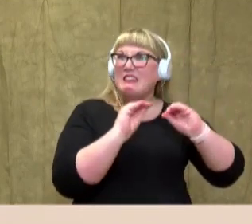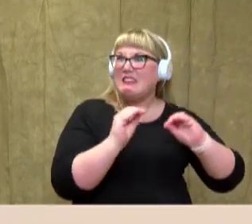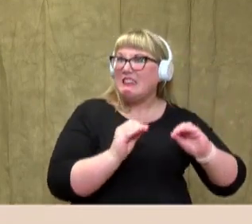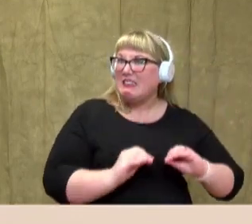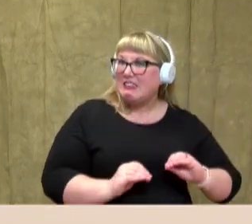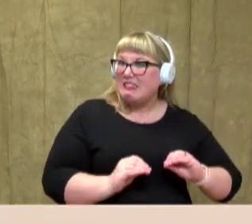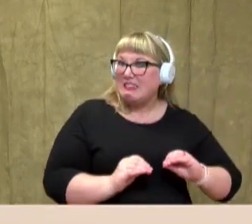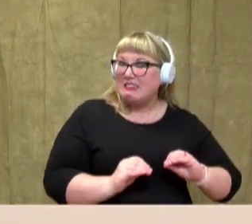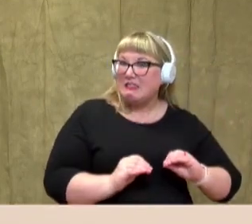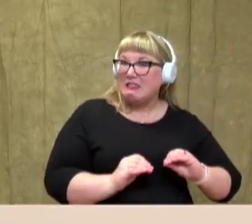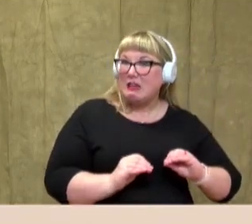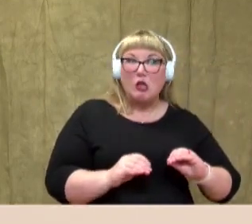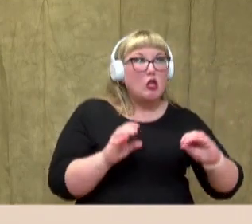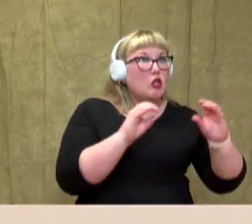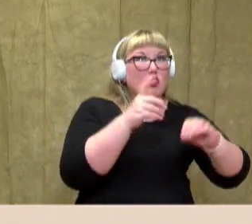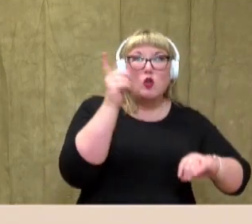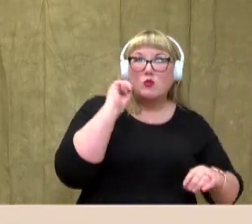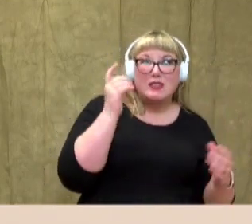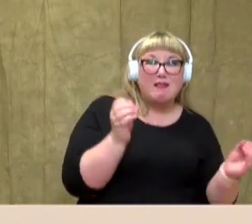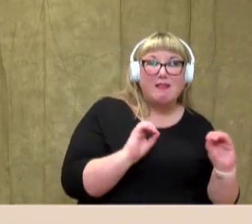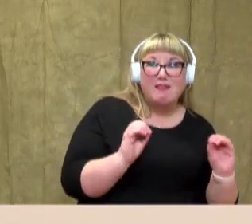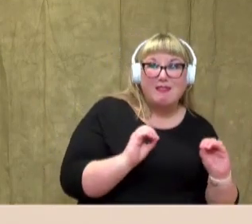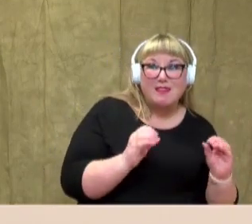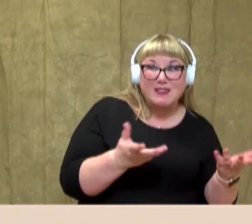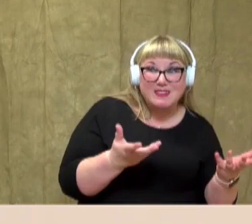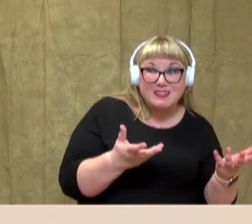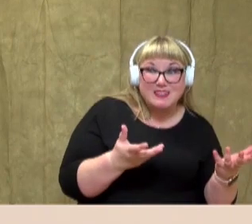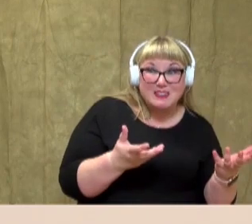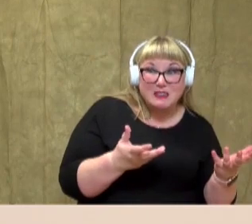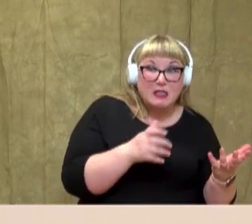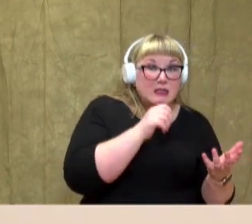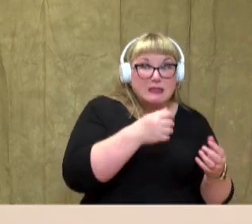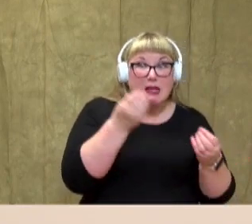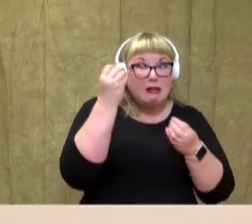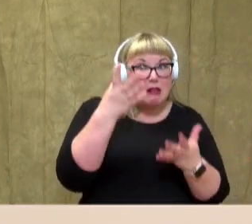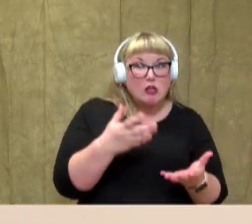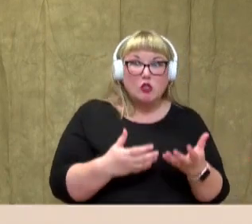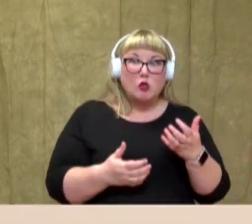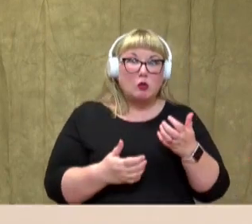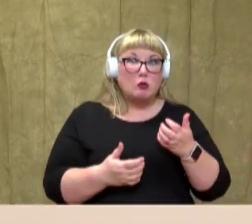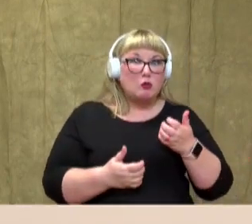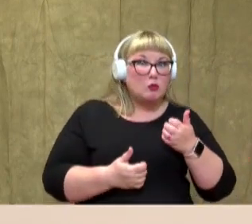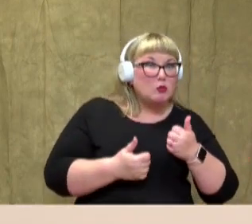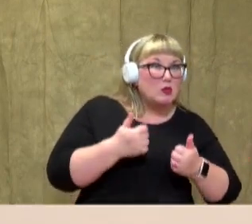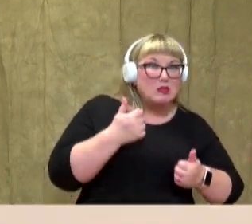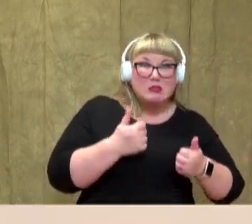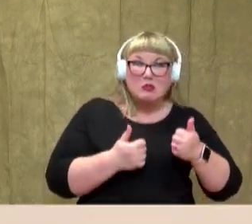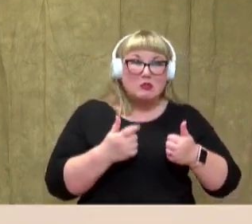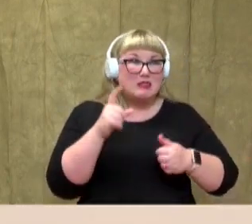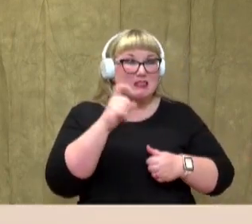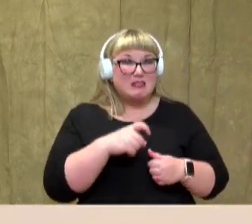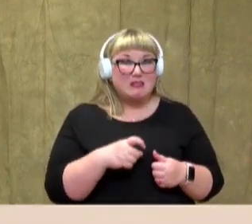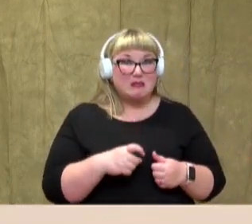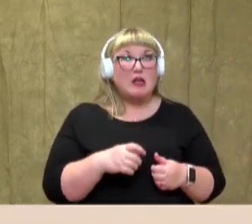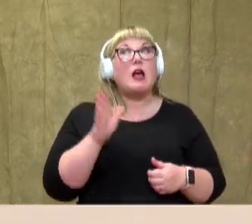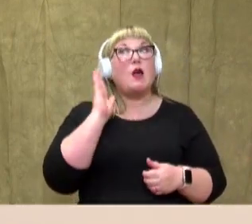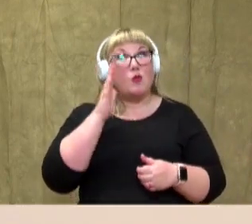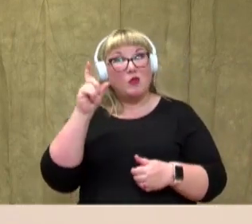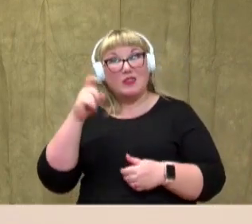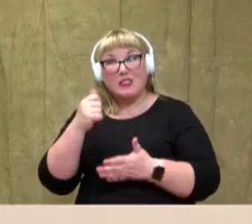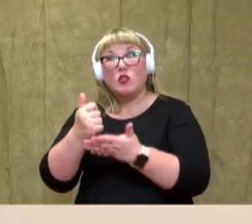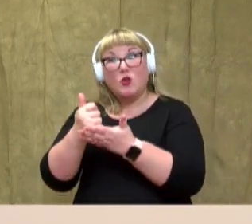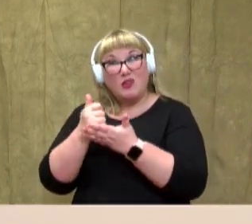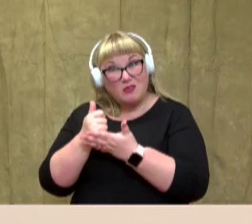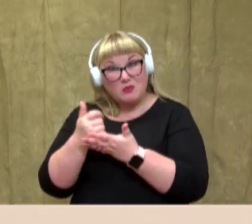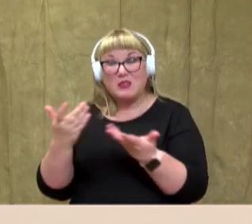chocolate chip, there's no sound here, is it? So it doesn't tell us which chocolate chip to add. This is where I'm going to need your help. I'm